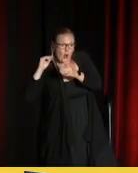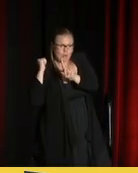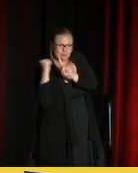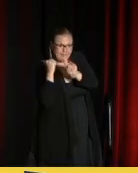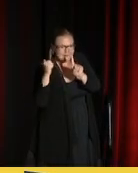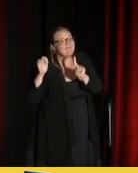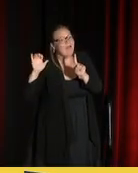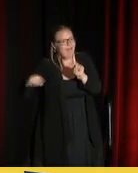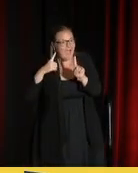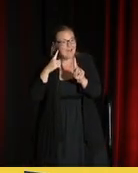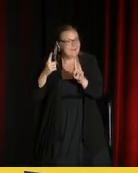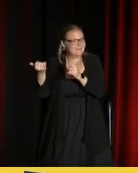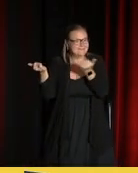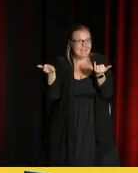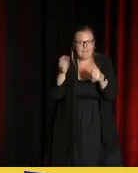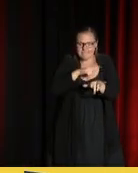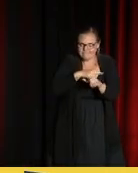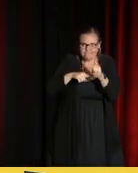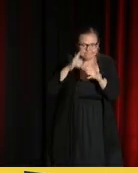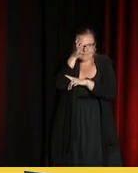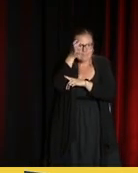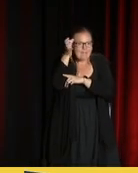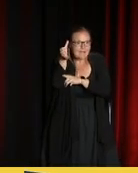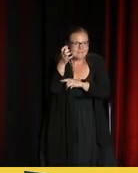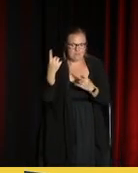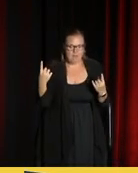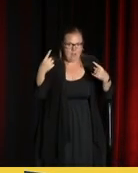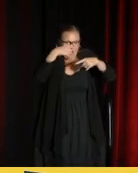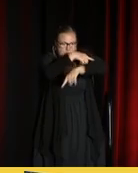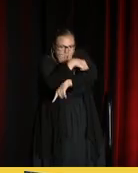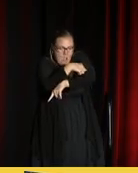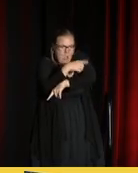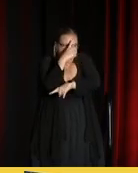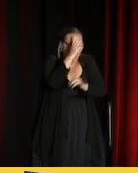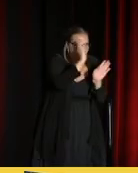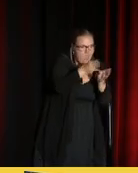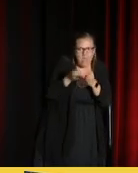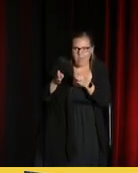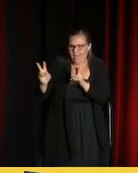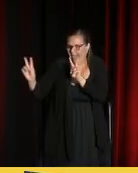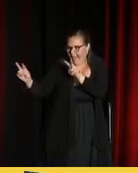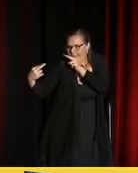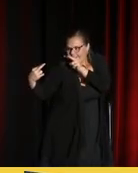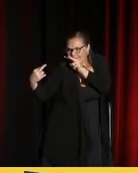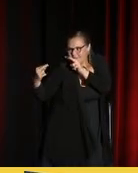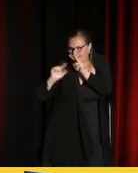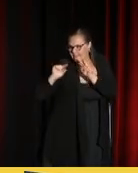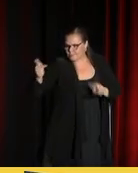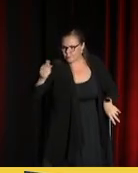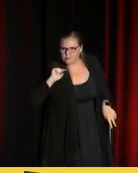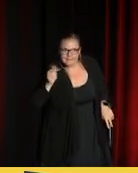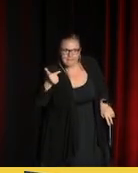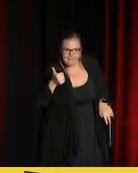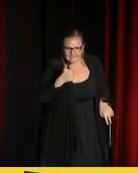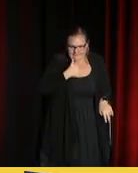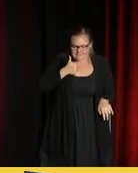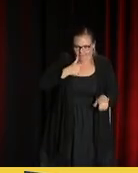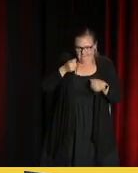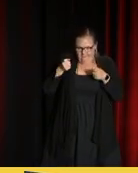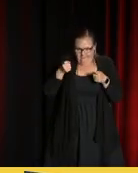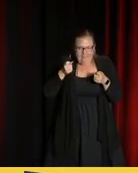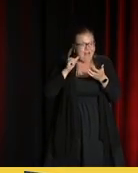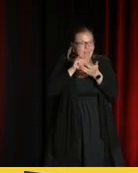thing. We're working on bilateral coordination, sequencing, working memory, eye contact, turn-taking, self-regulation. But